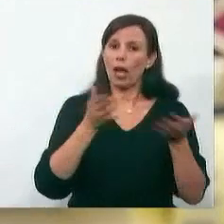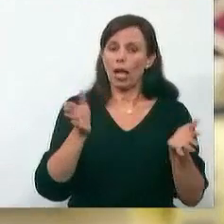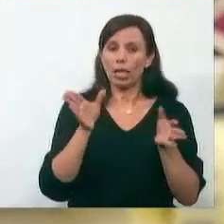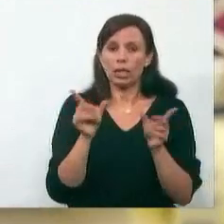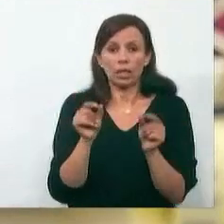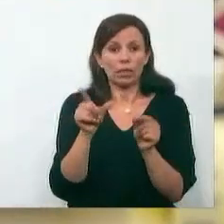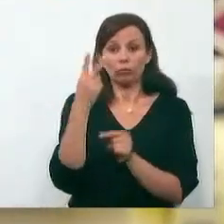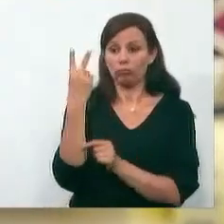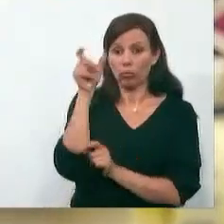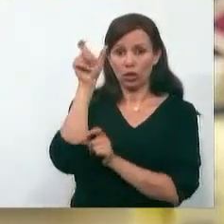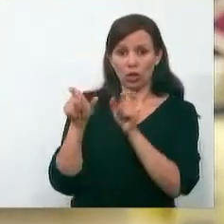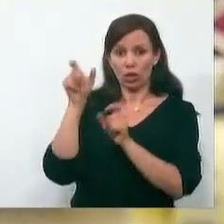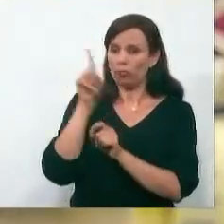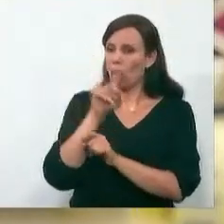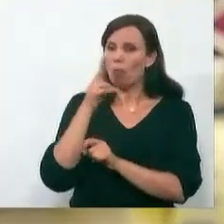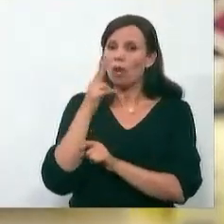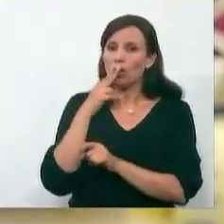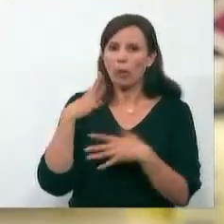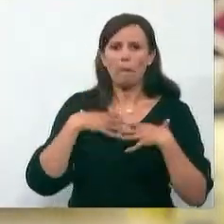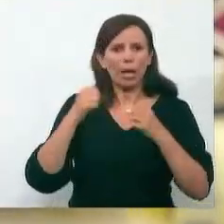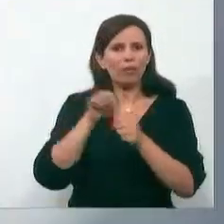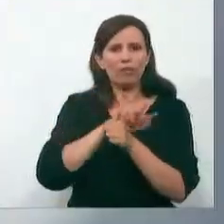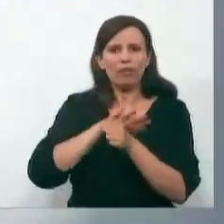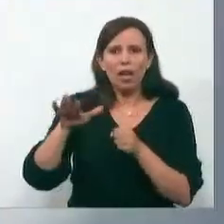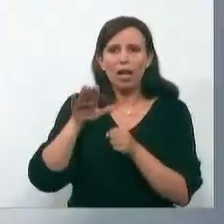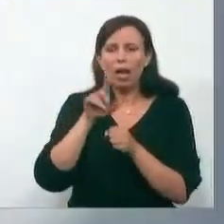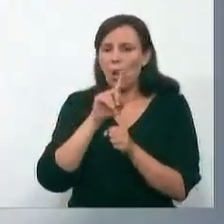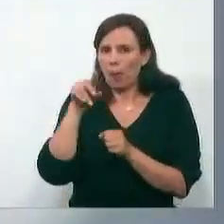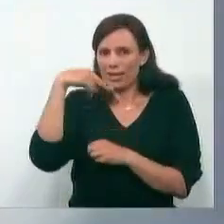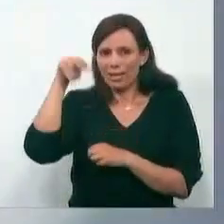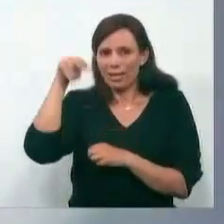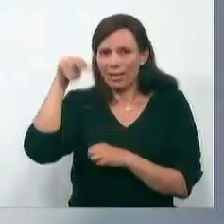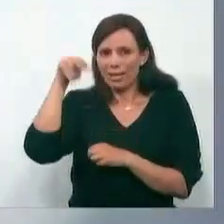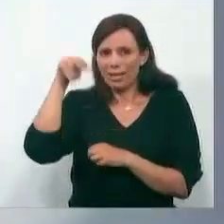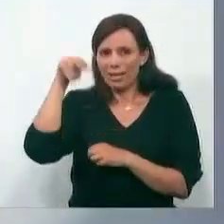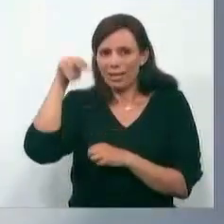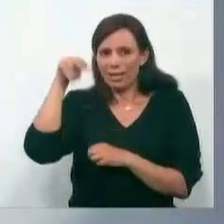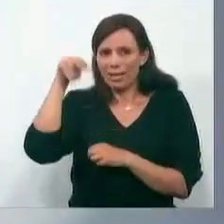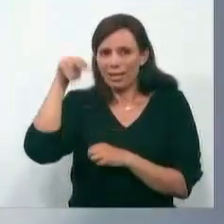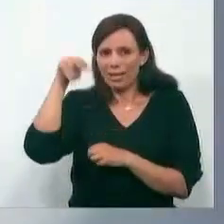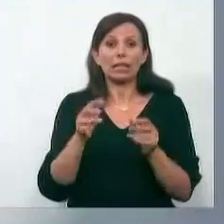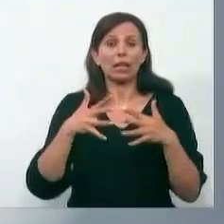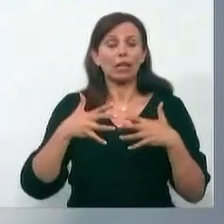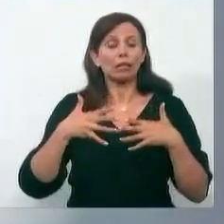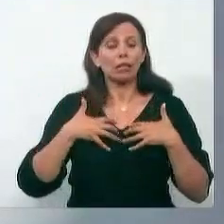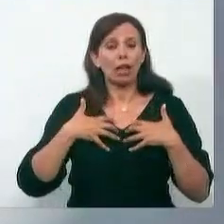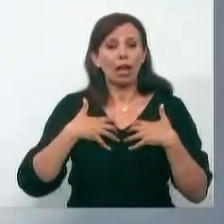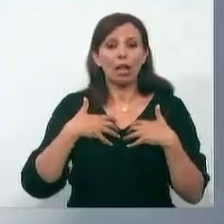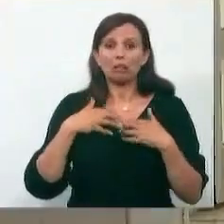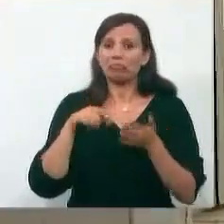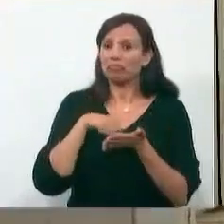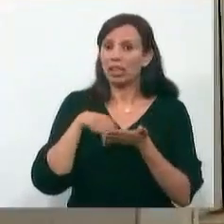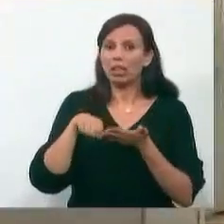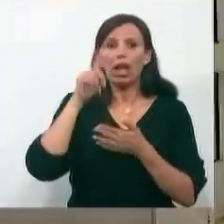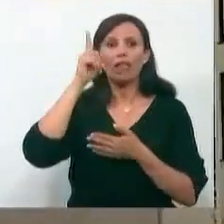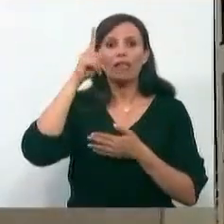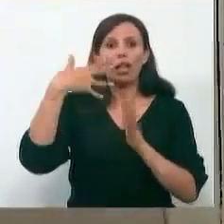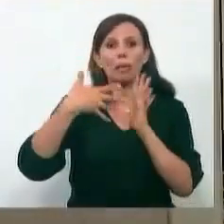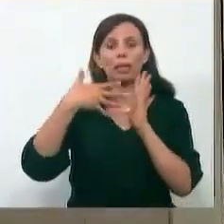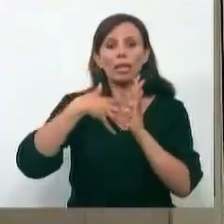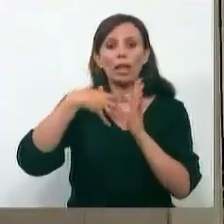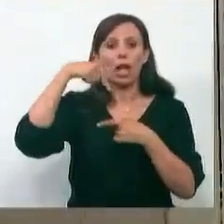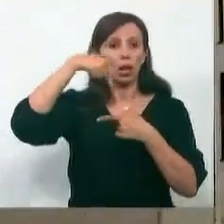at risk for developing lung cancer. Everything was normal, and the test came back positive. They both did a chest CT